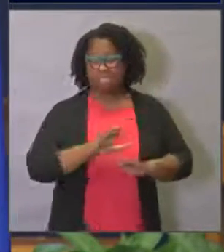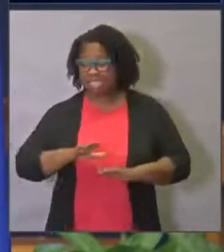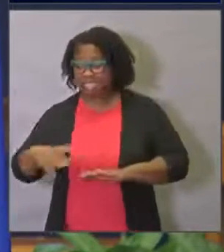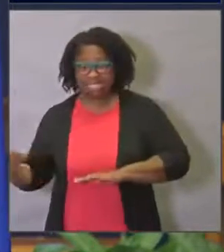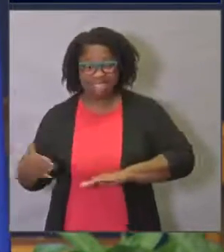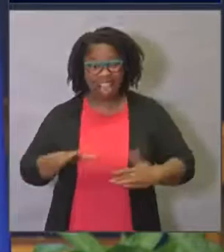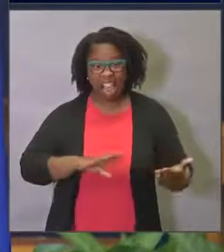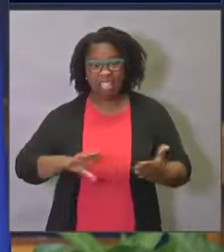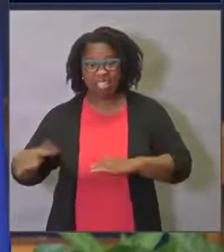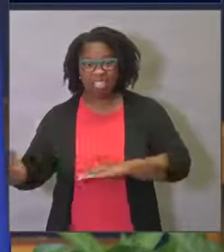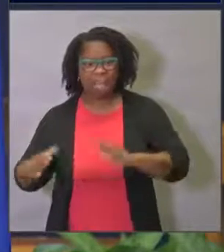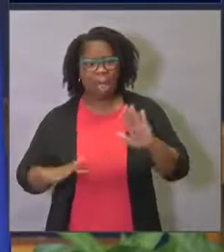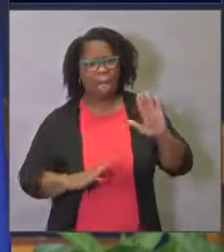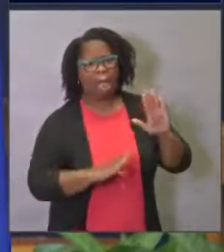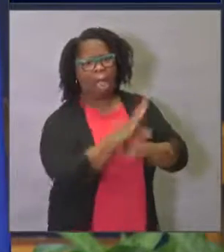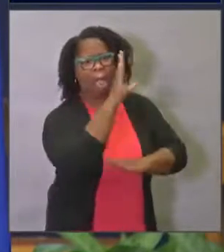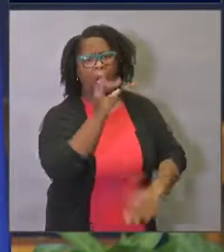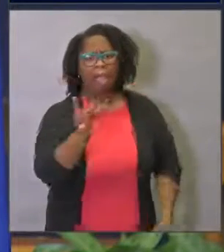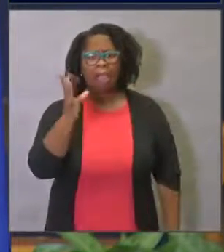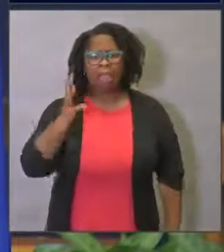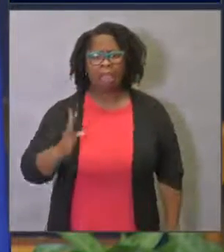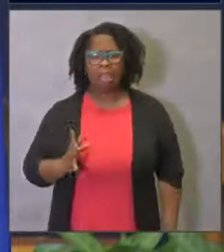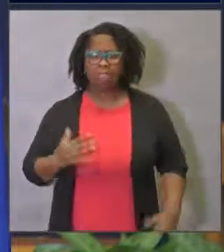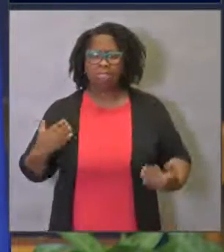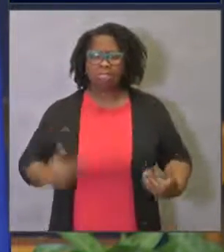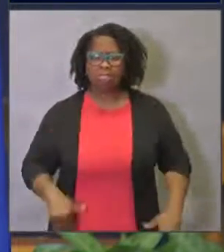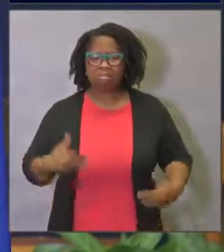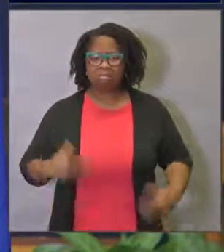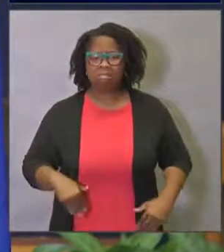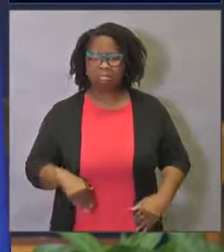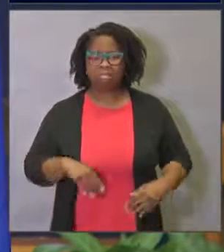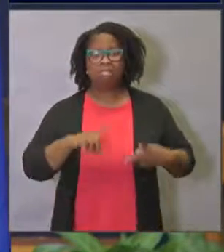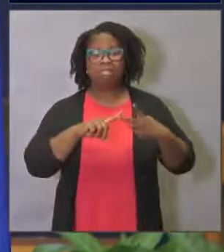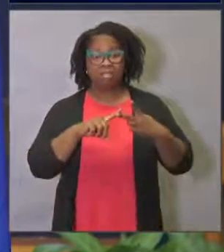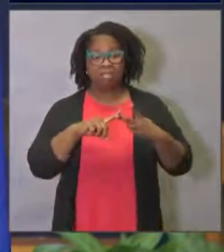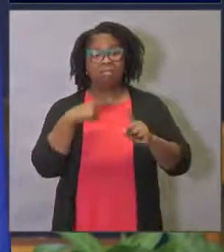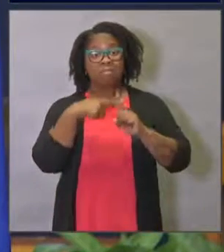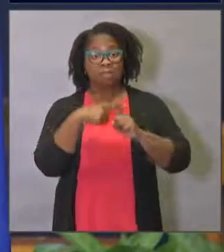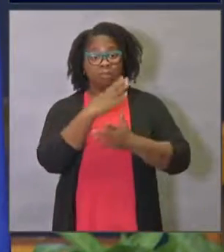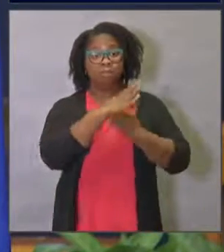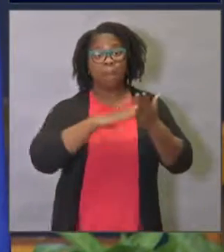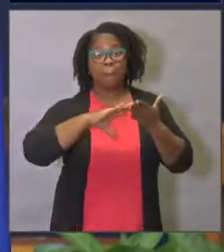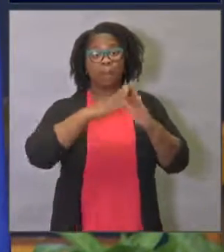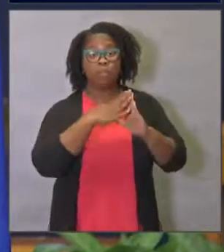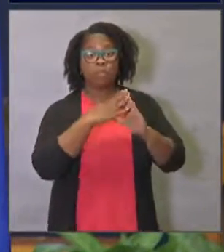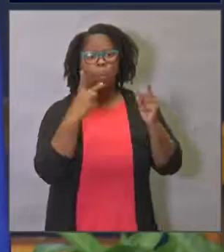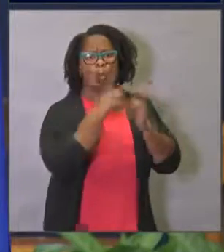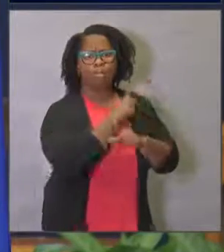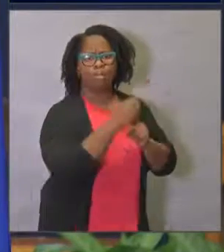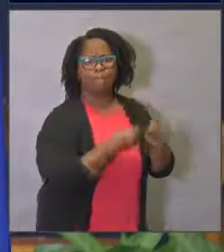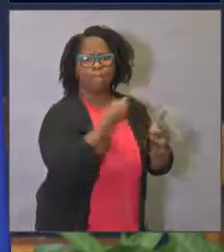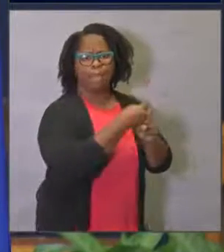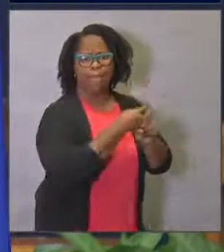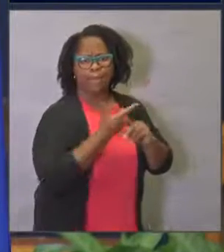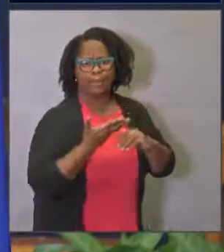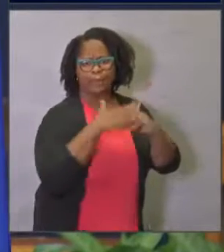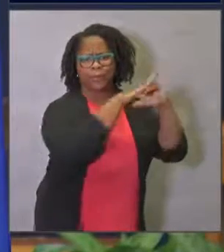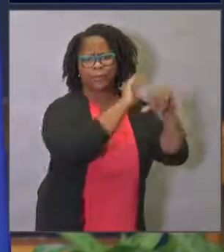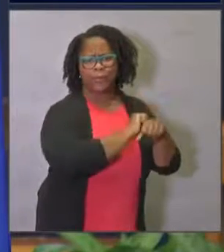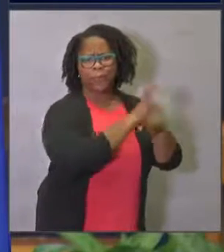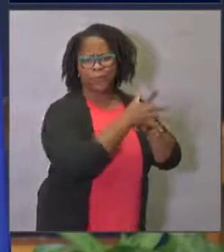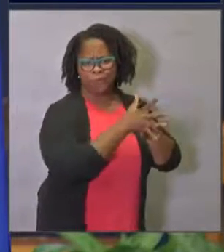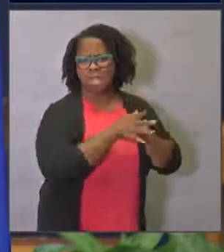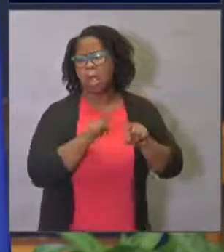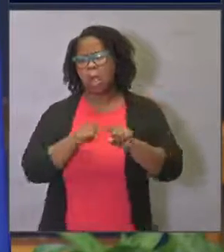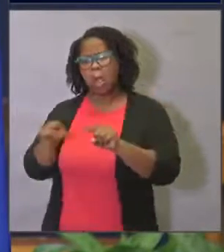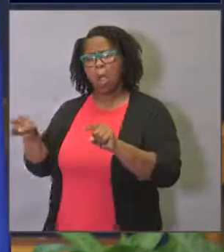also talk about how this surge in cases is disproportionately affecting some communities more than others across LA County.